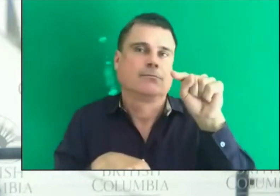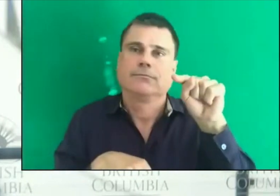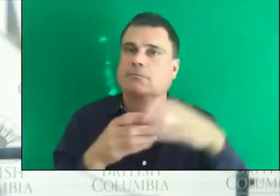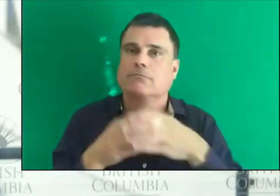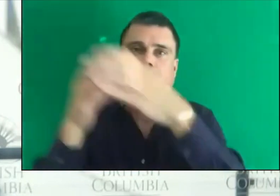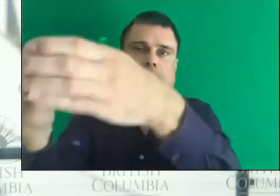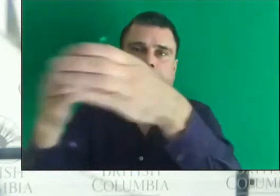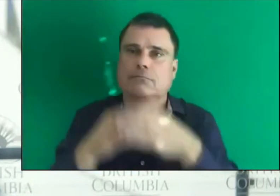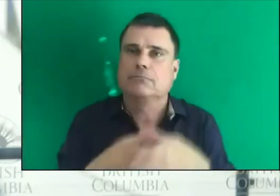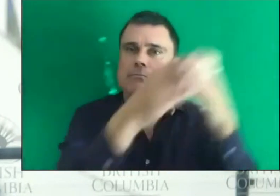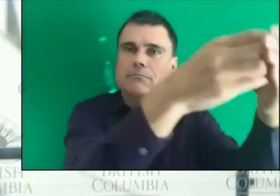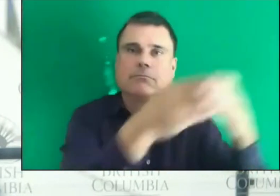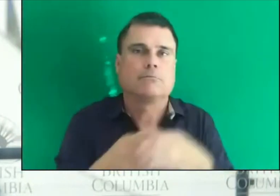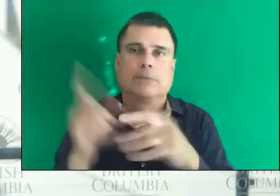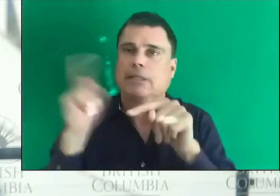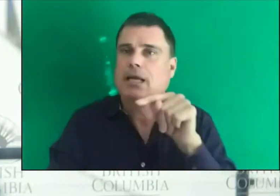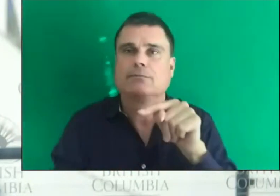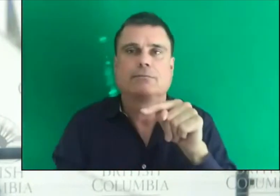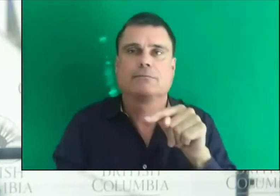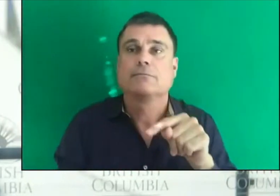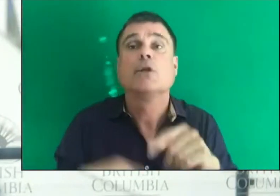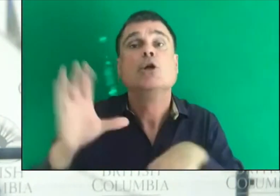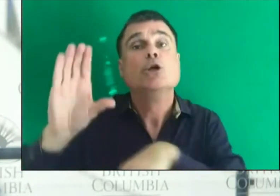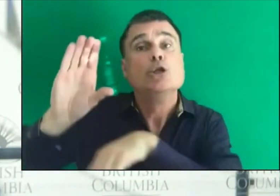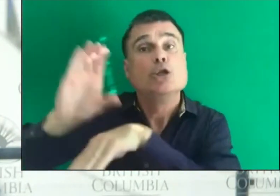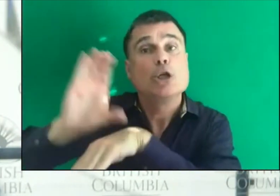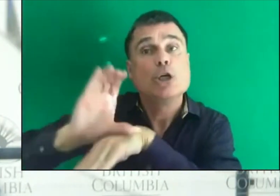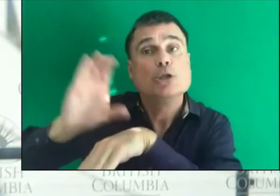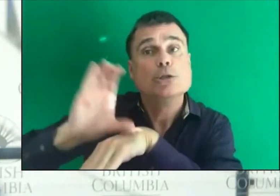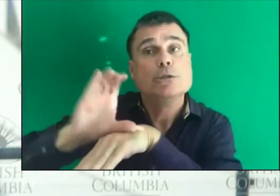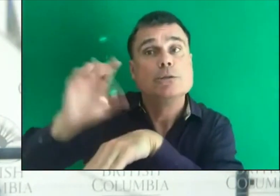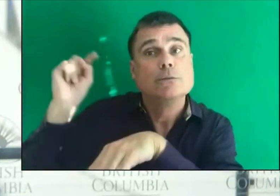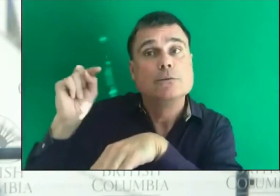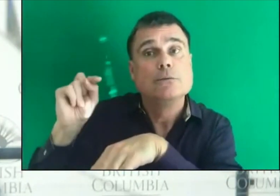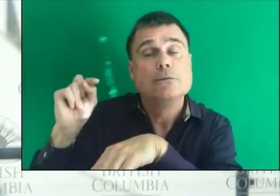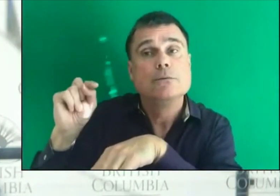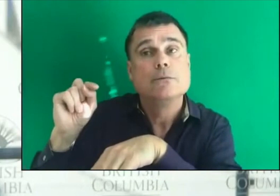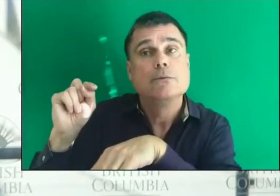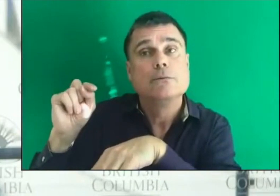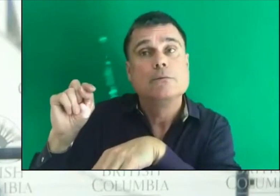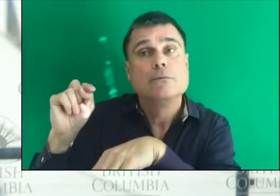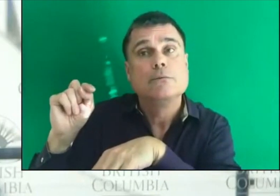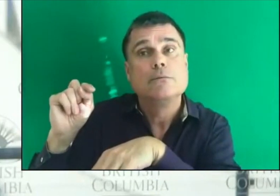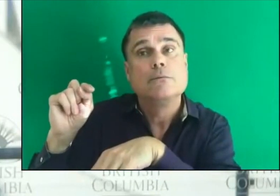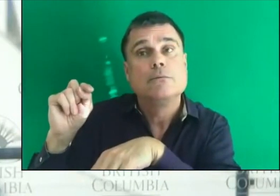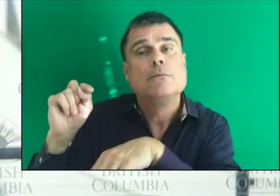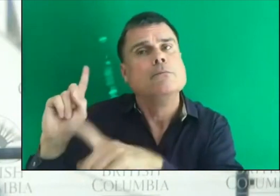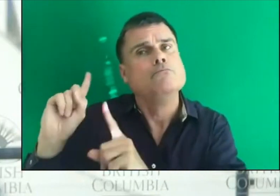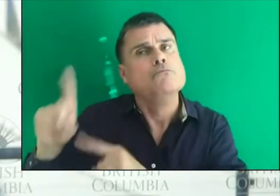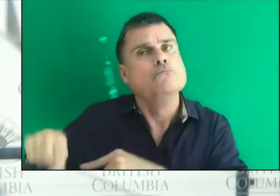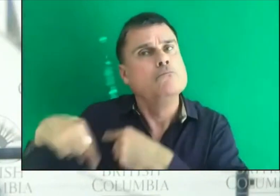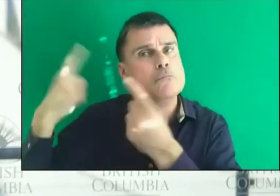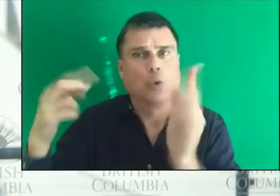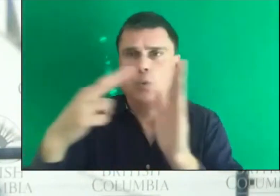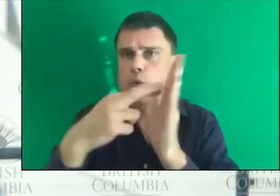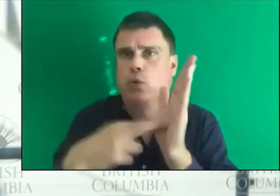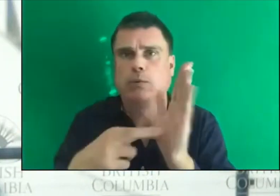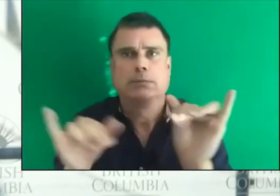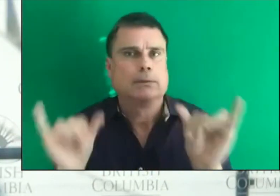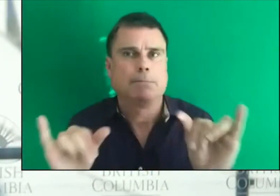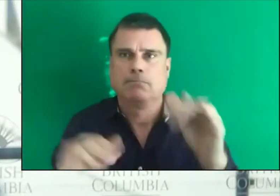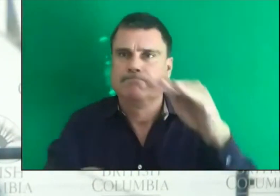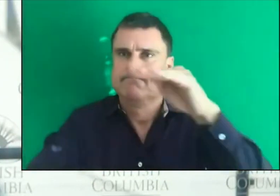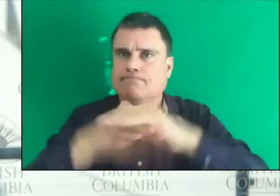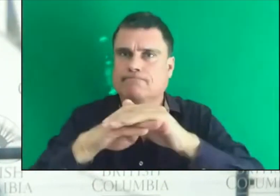restrictions, like restrictions on traveling outside the region to play games, are on the outdoor sports and the